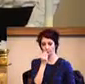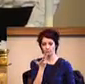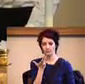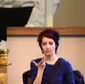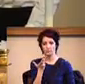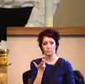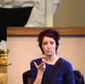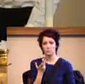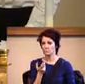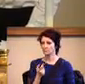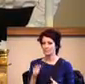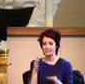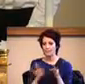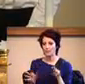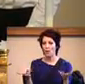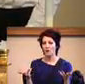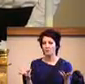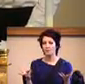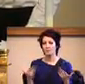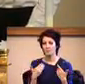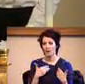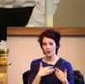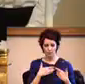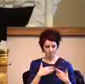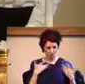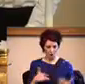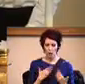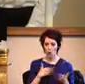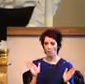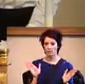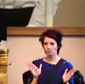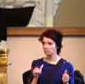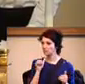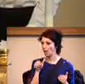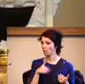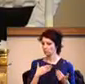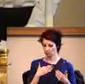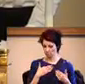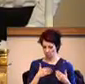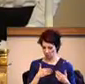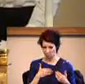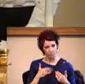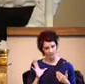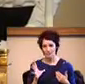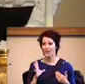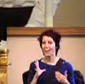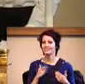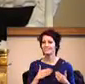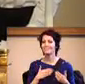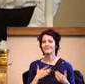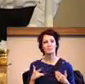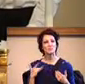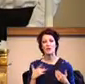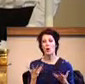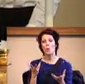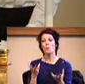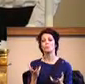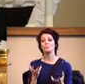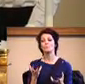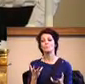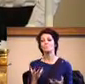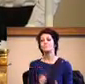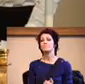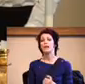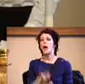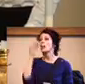you come with an open heart and if it's not quite open yet just come forward if you feel moved for